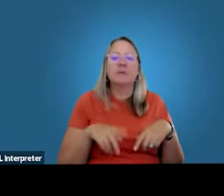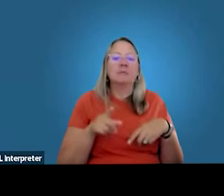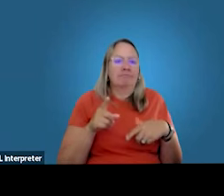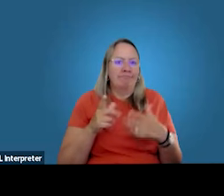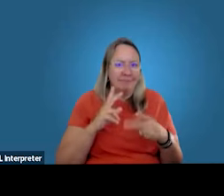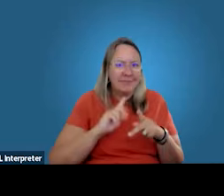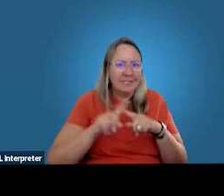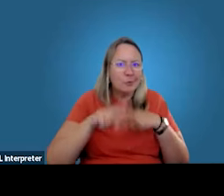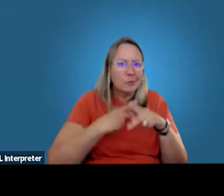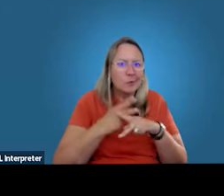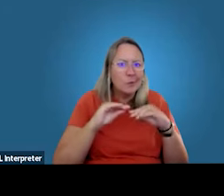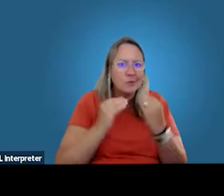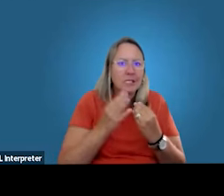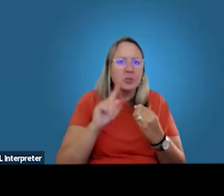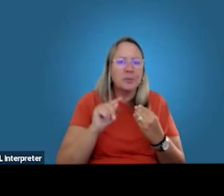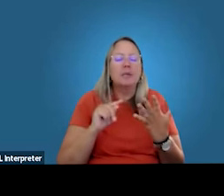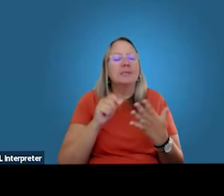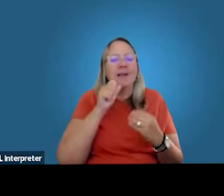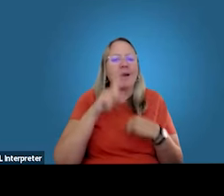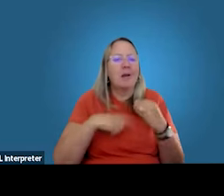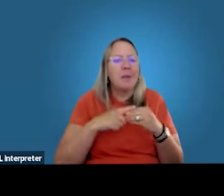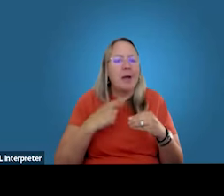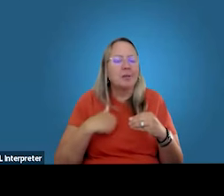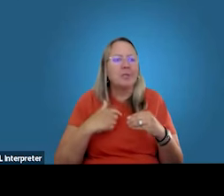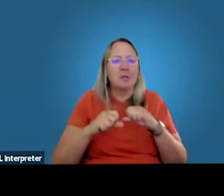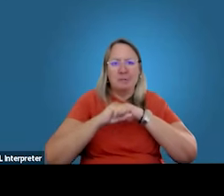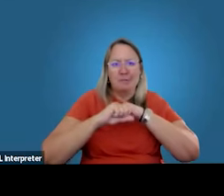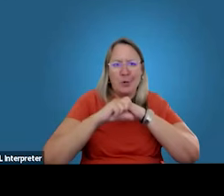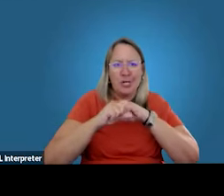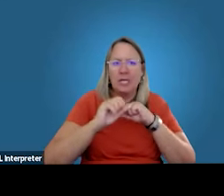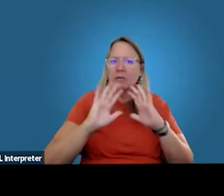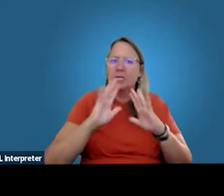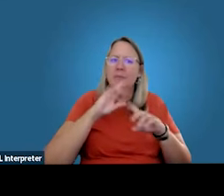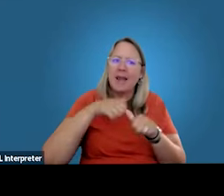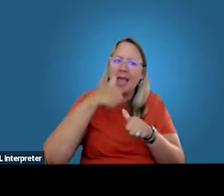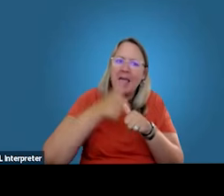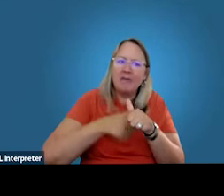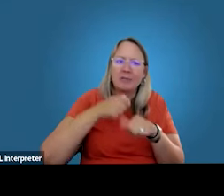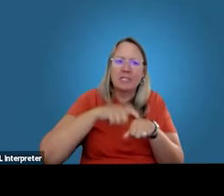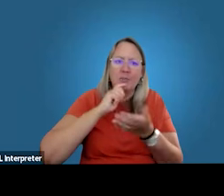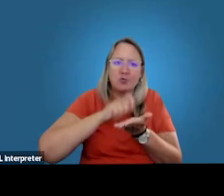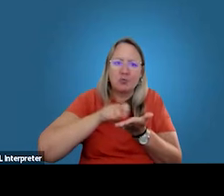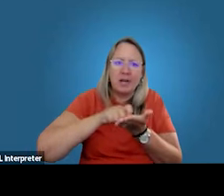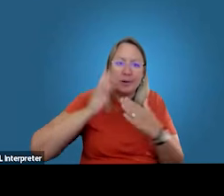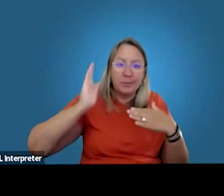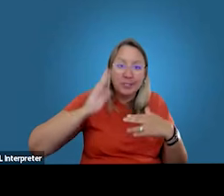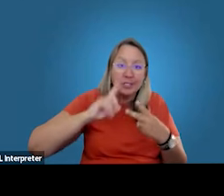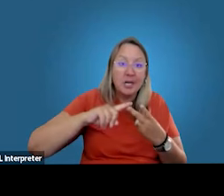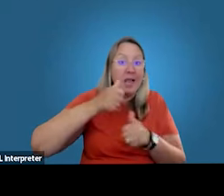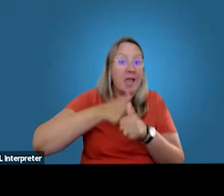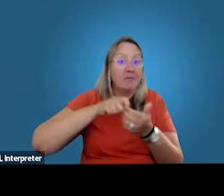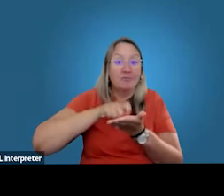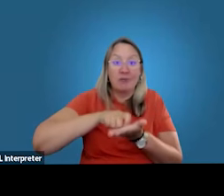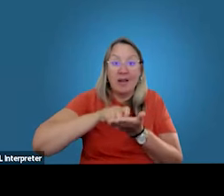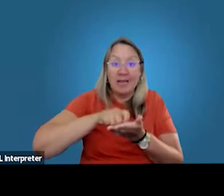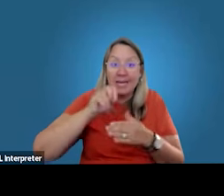of organizations, but also understanding it's not just about external marketing. It is about every time we're writing a presentation, every time we're writing an